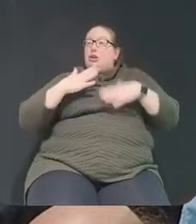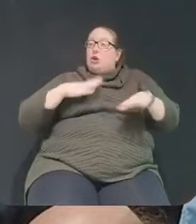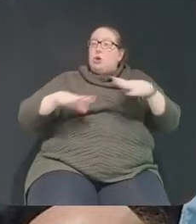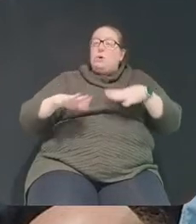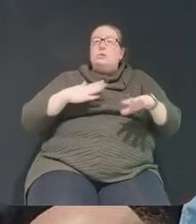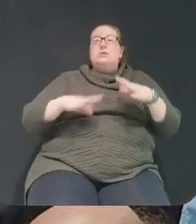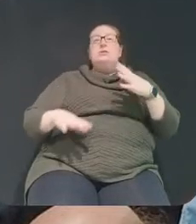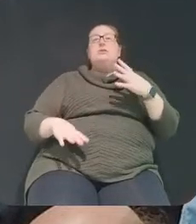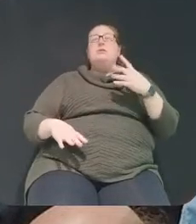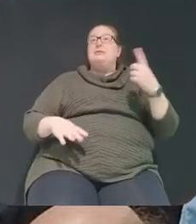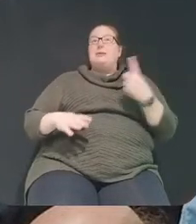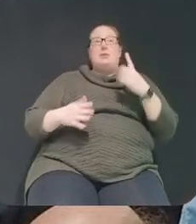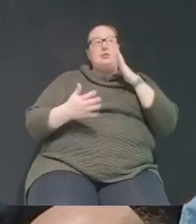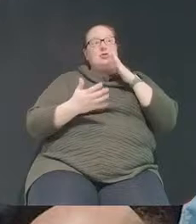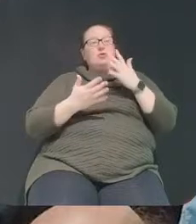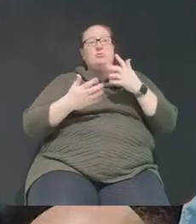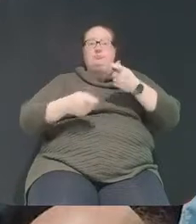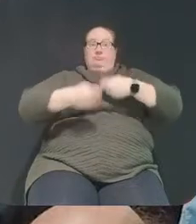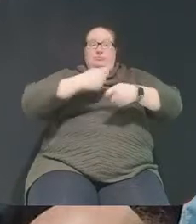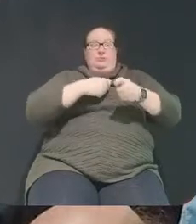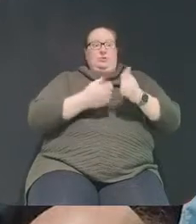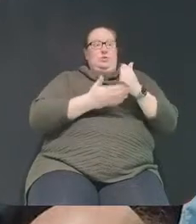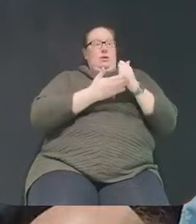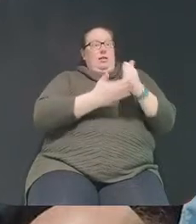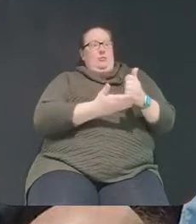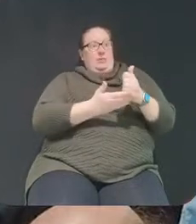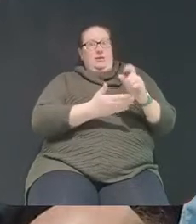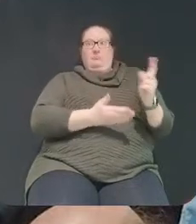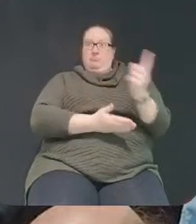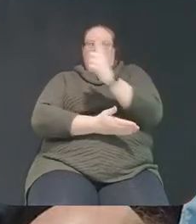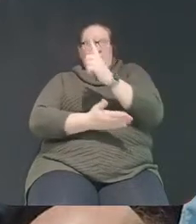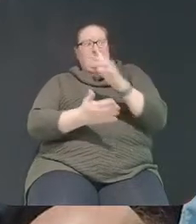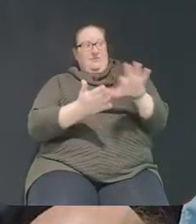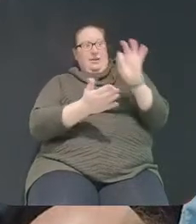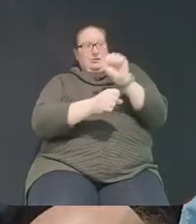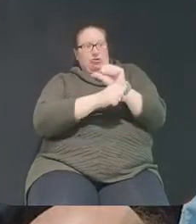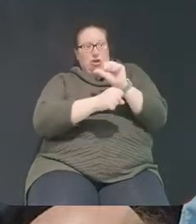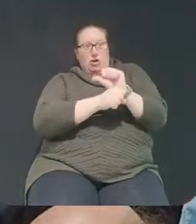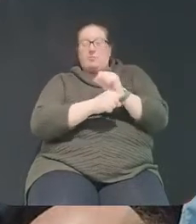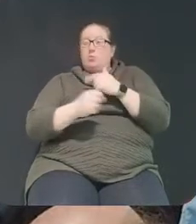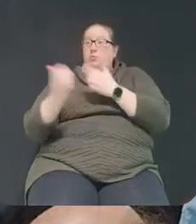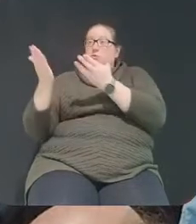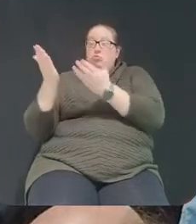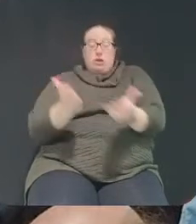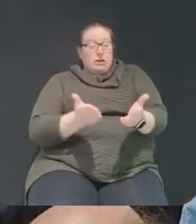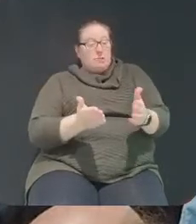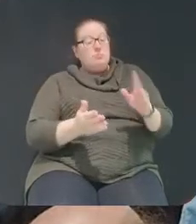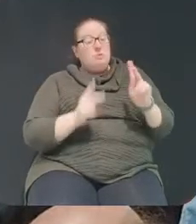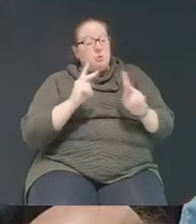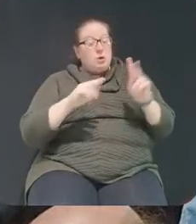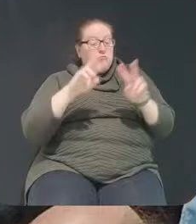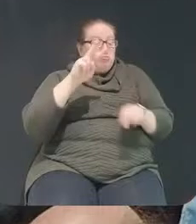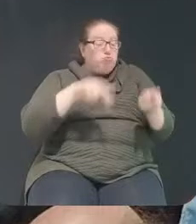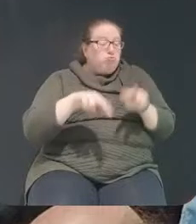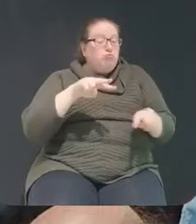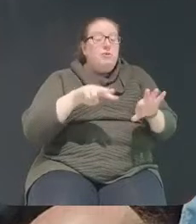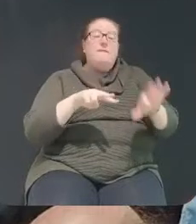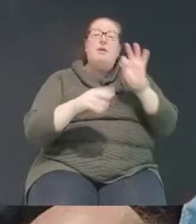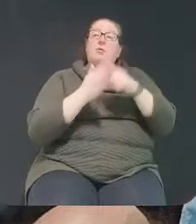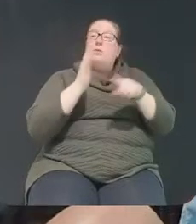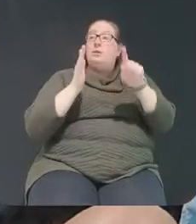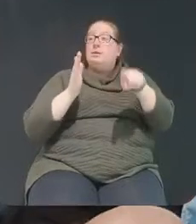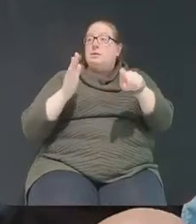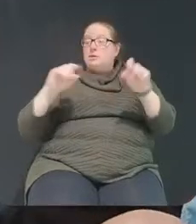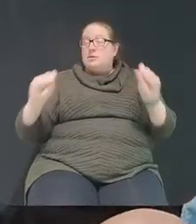go find a job with, you know, we'll bring it out, let them go through it, you know, and get what they need out of it.